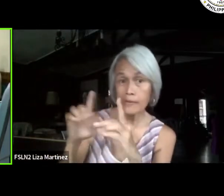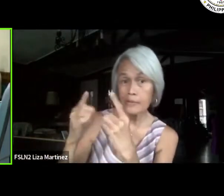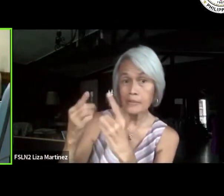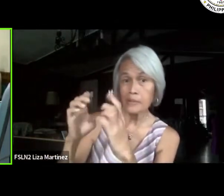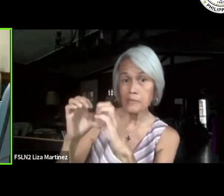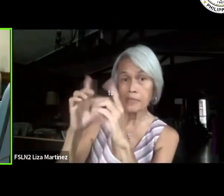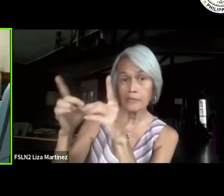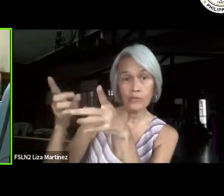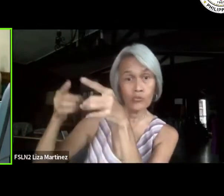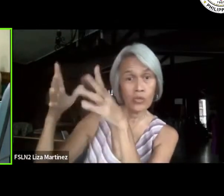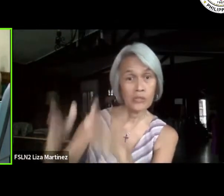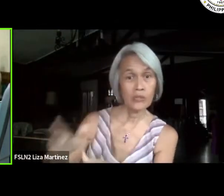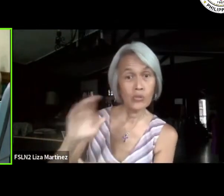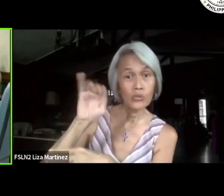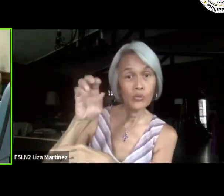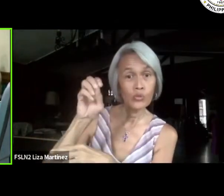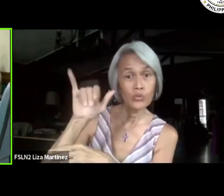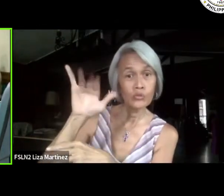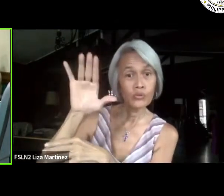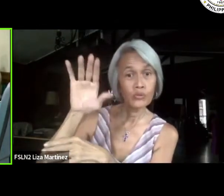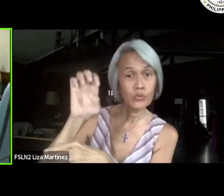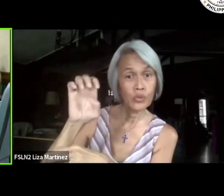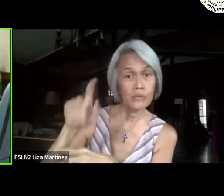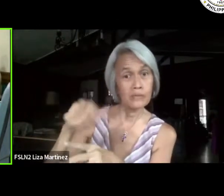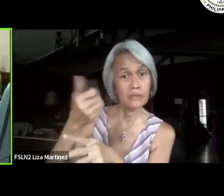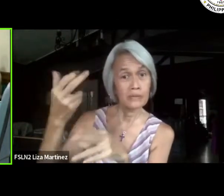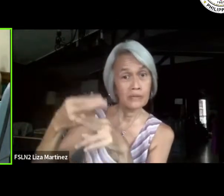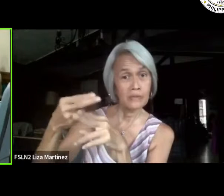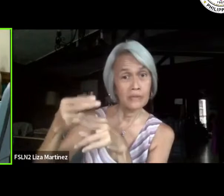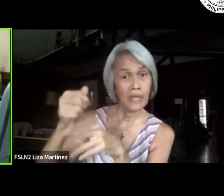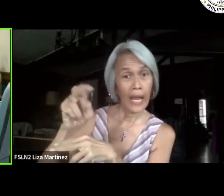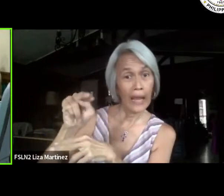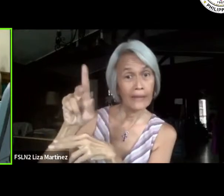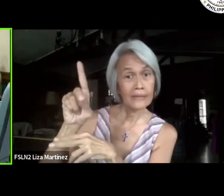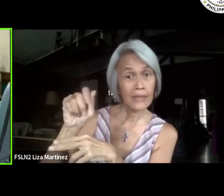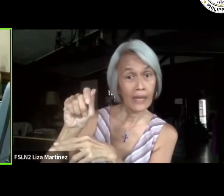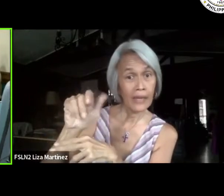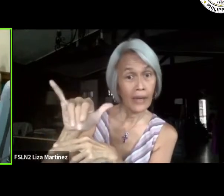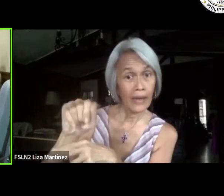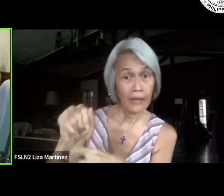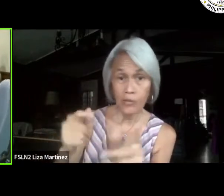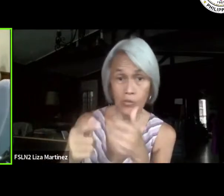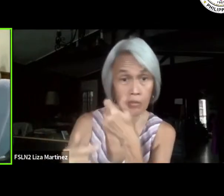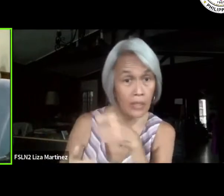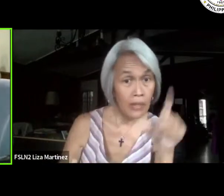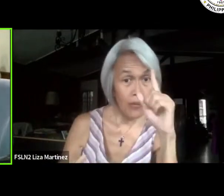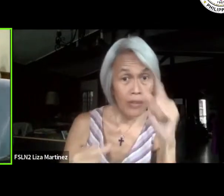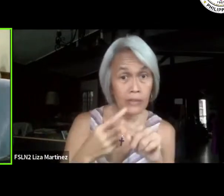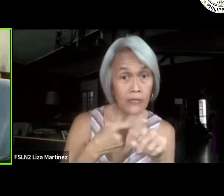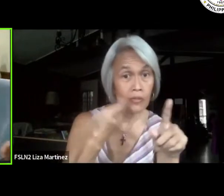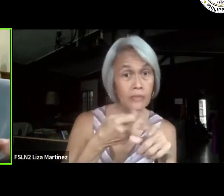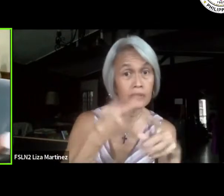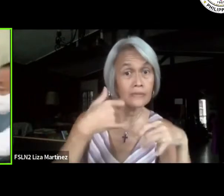Andaya still with us? Wala na. Director Andaya, kasama ka pa namin. Anyone from DepEd?